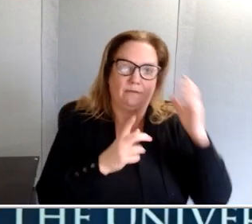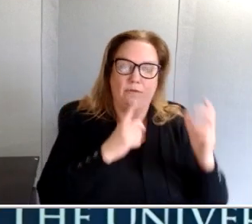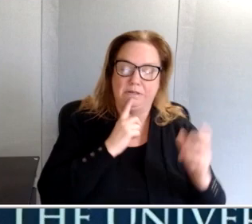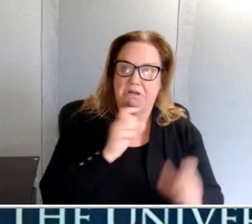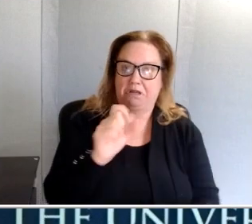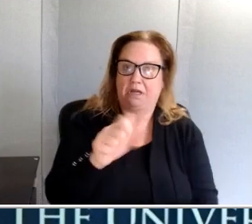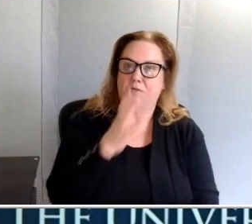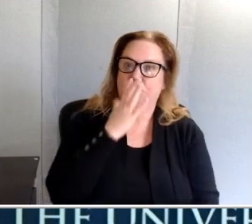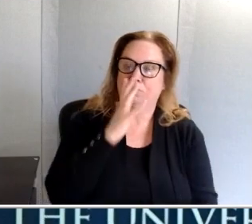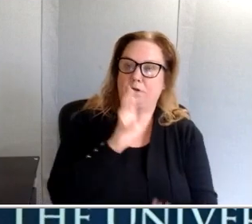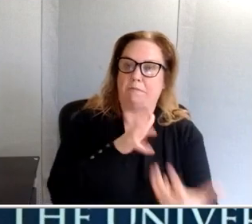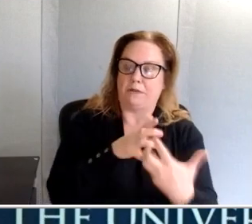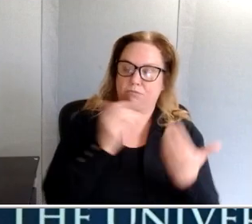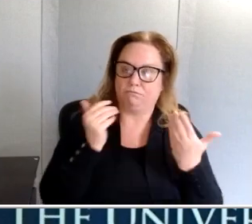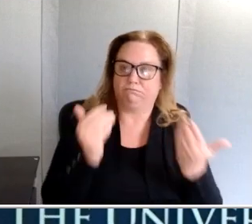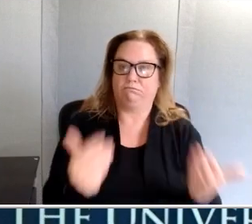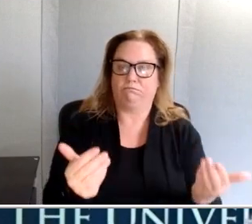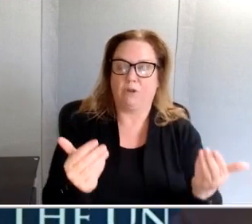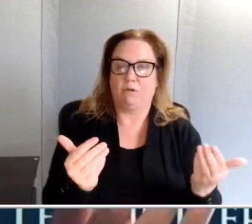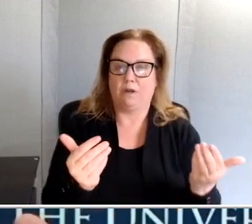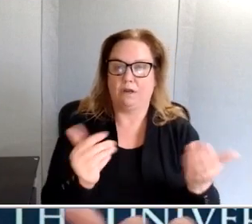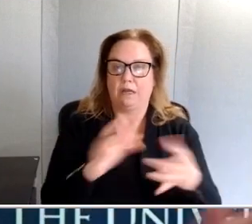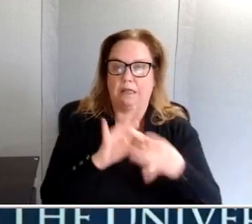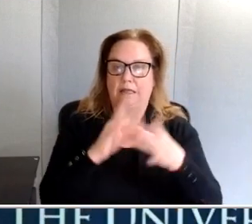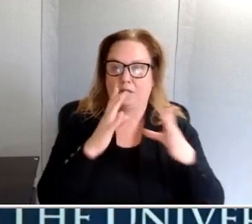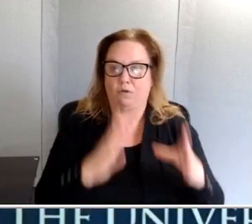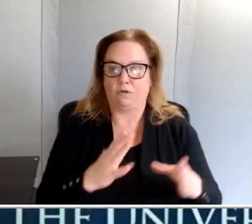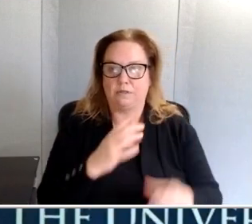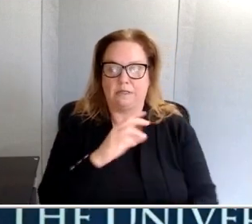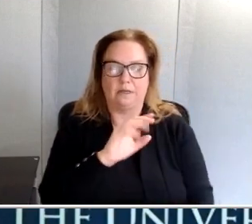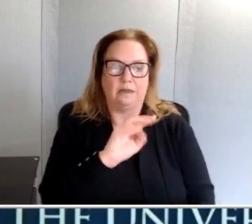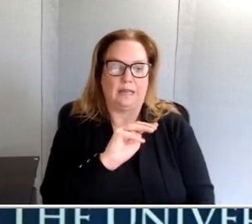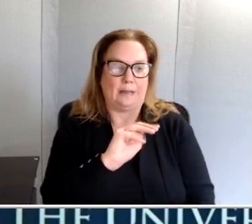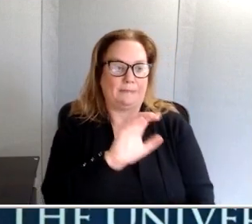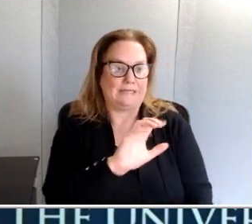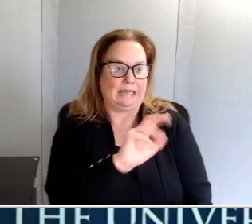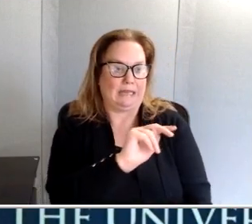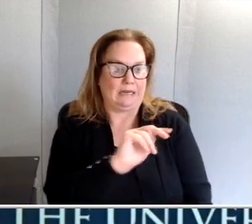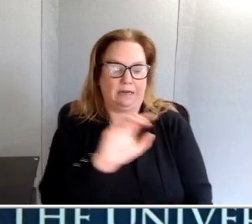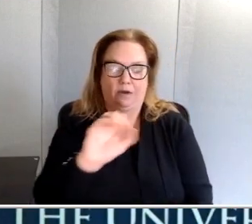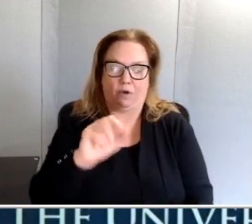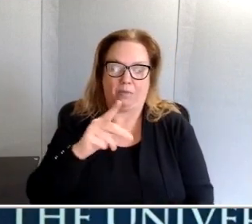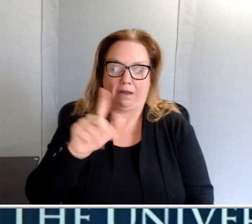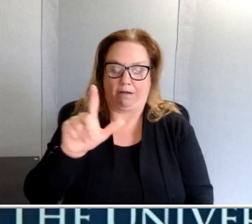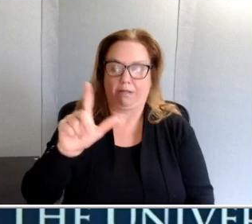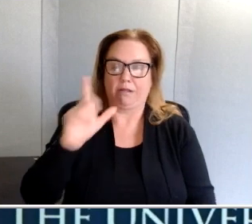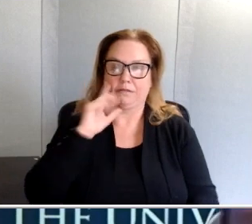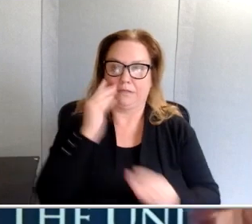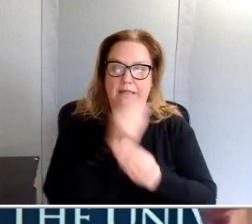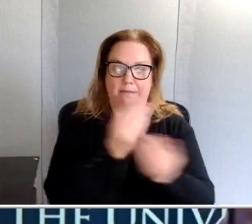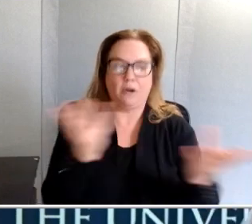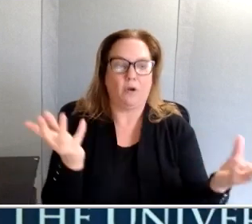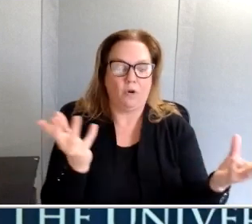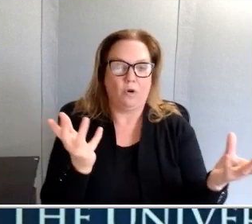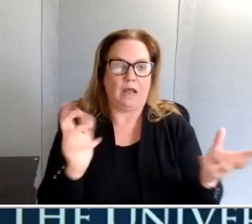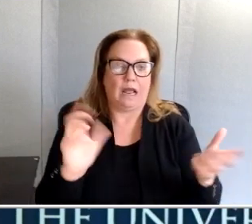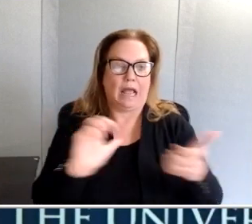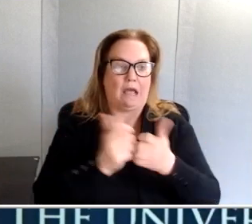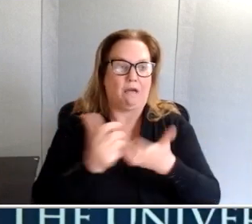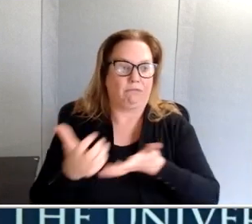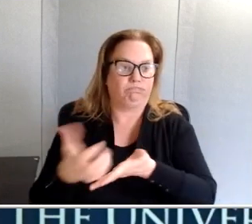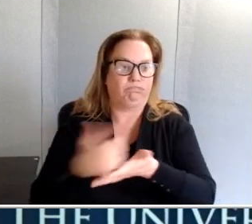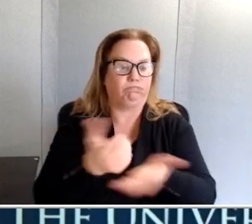good match, then we go ahead, let our coordinators know, let MTN know, and the OPO know, and then we work on coordination of how to bring all the